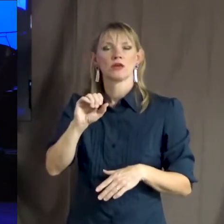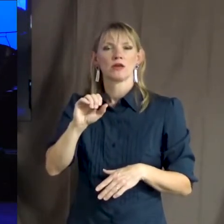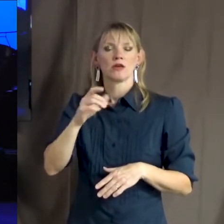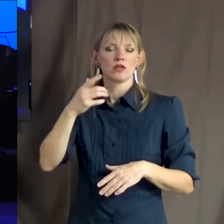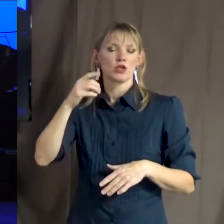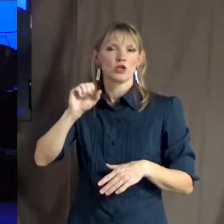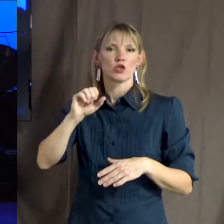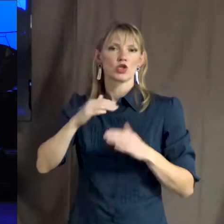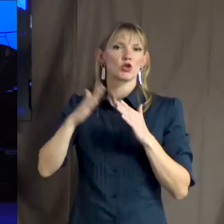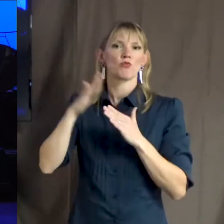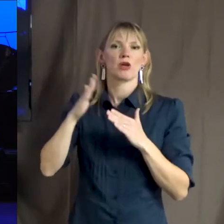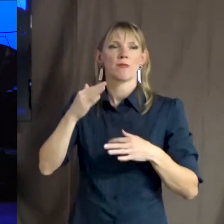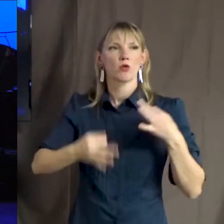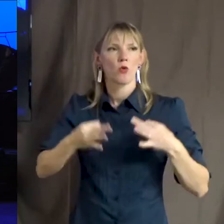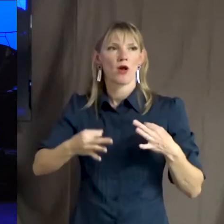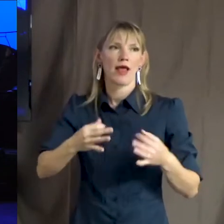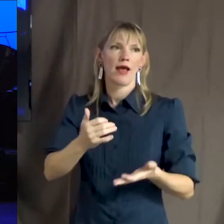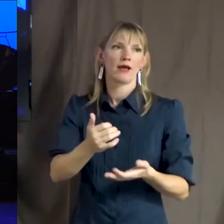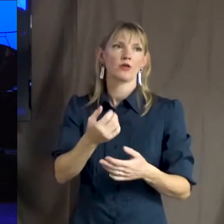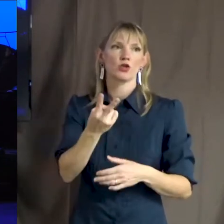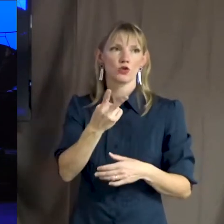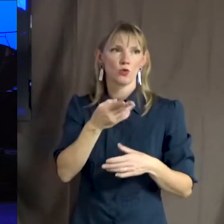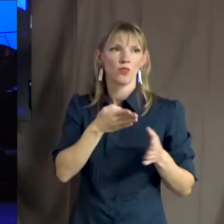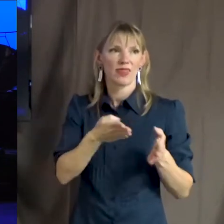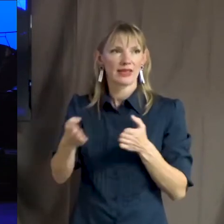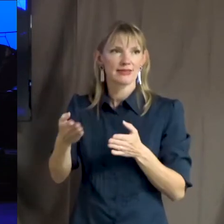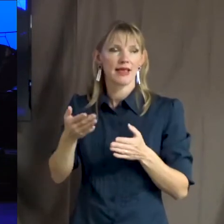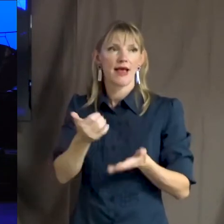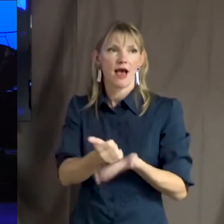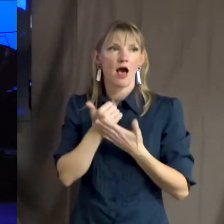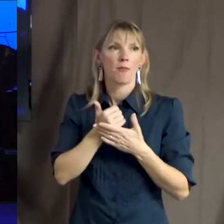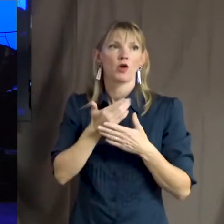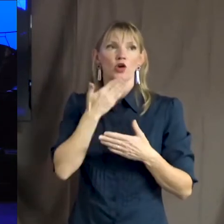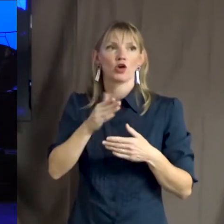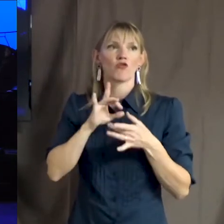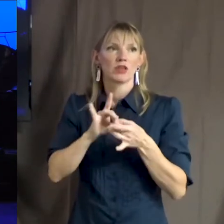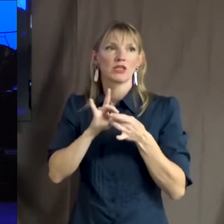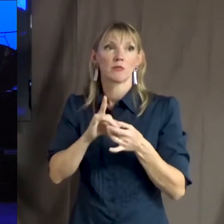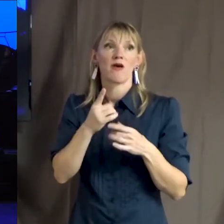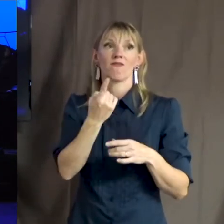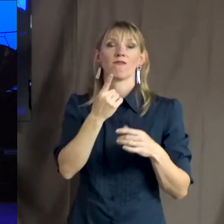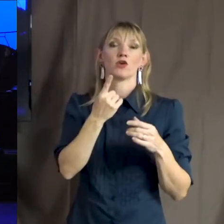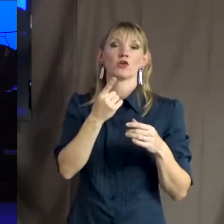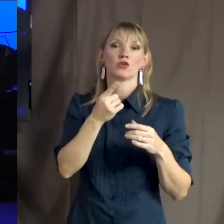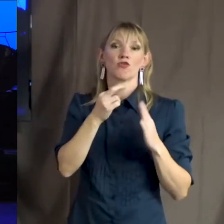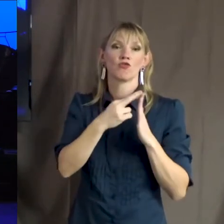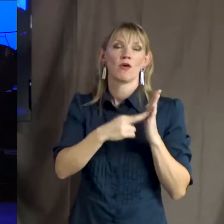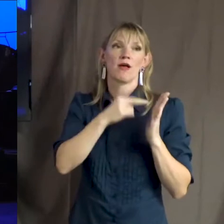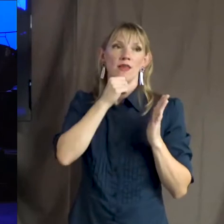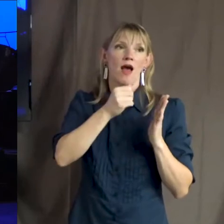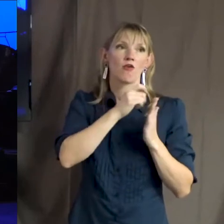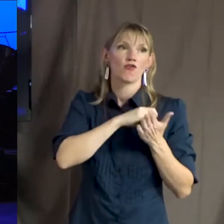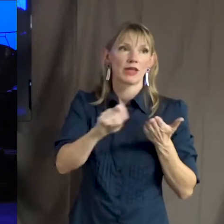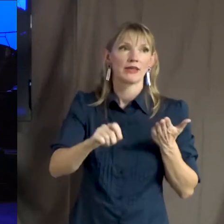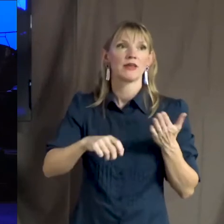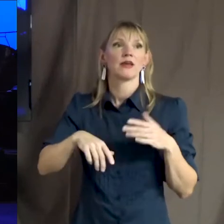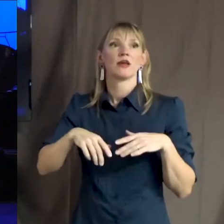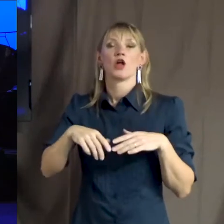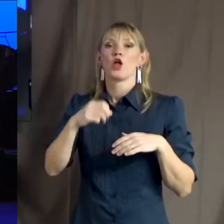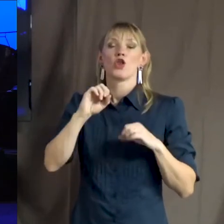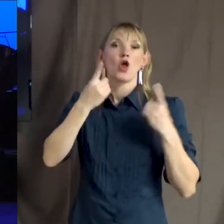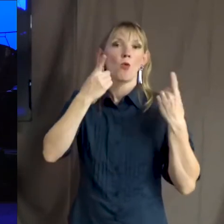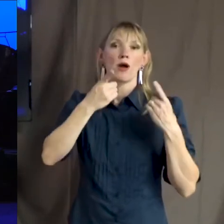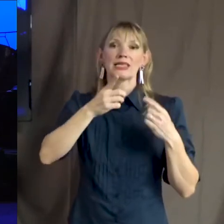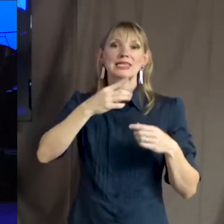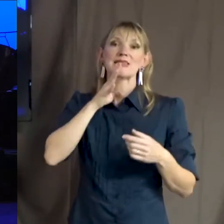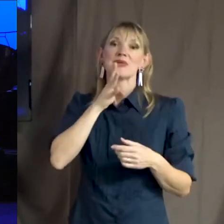informal conventions at the court help maintain good relations. First unwritten rule is that nobody speaks twice until everybody speaks once